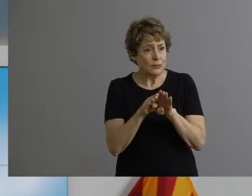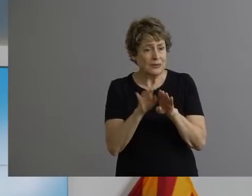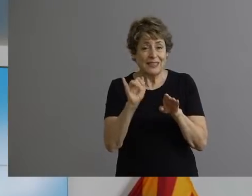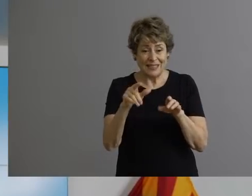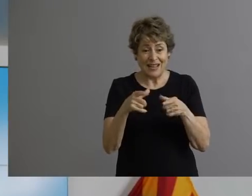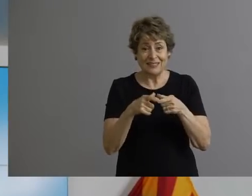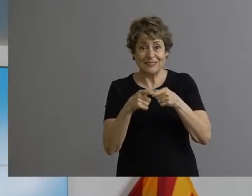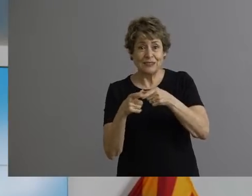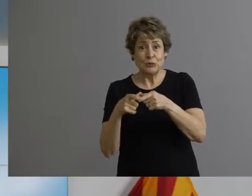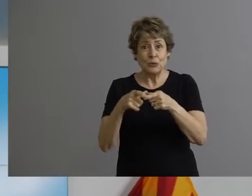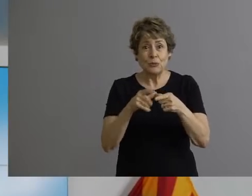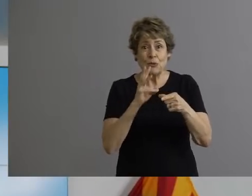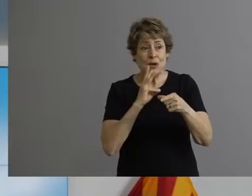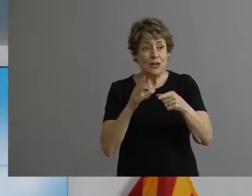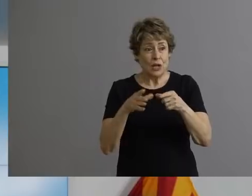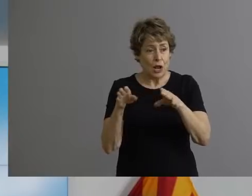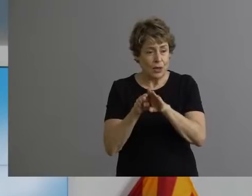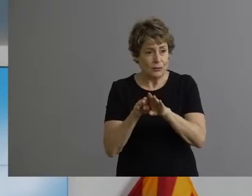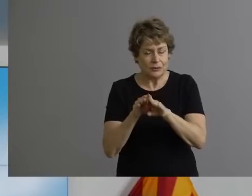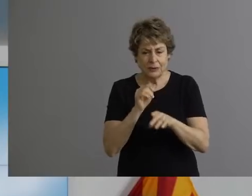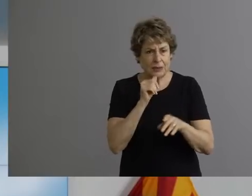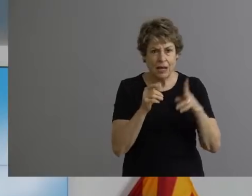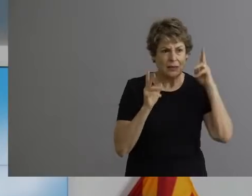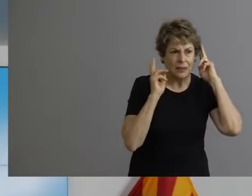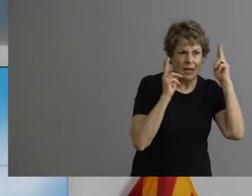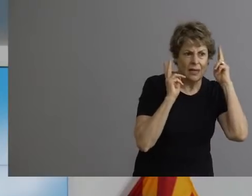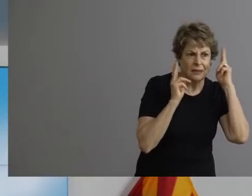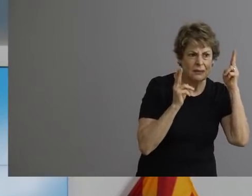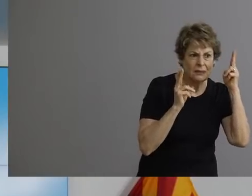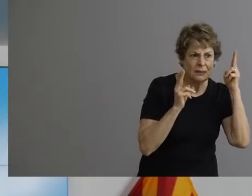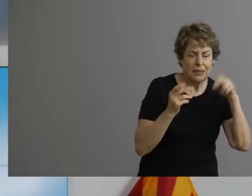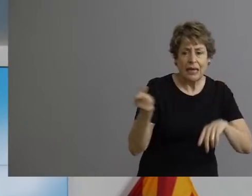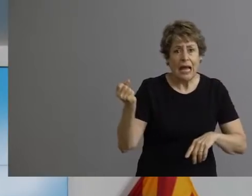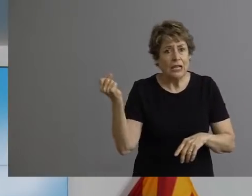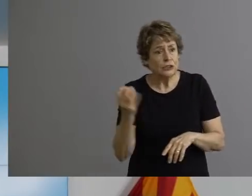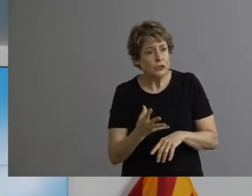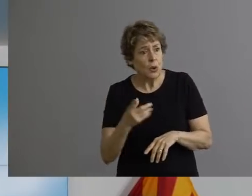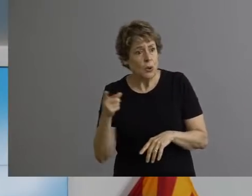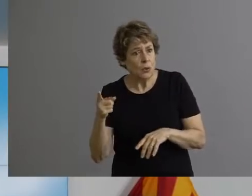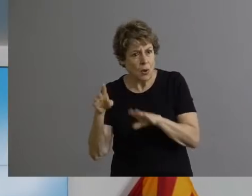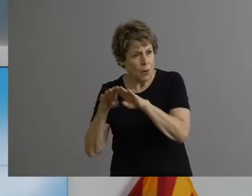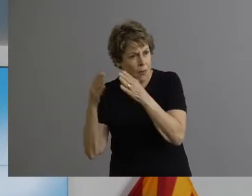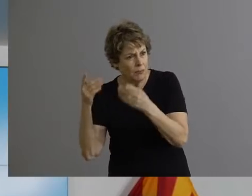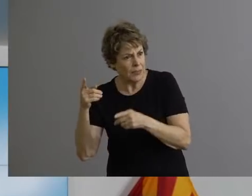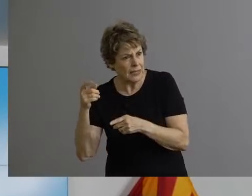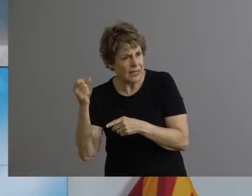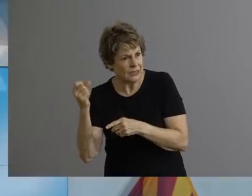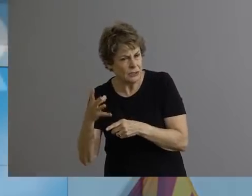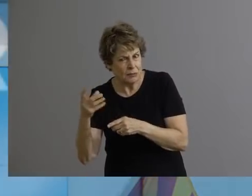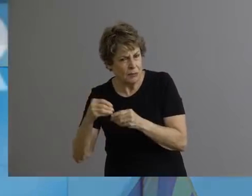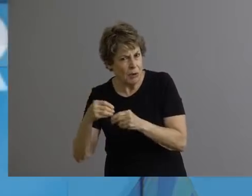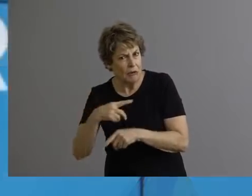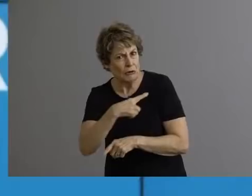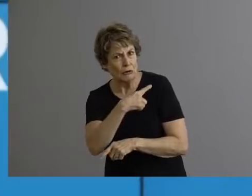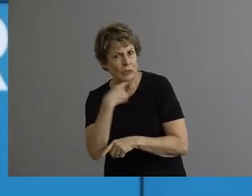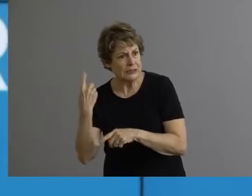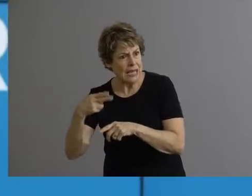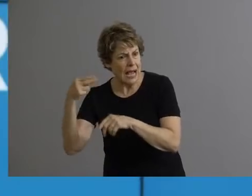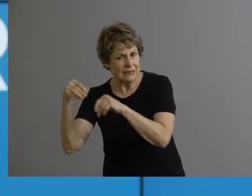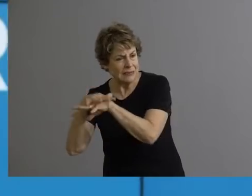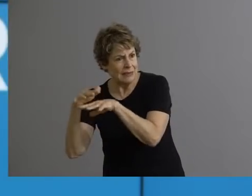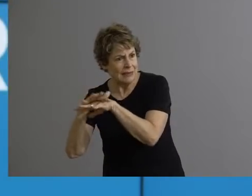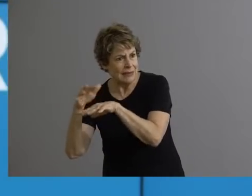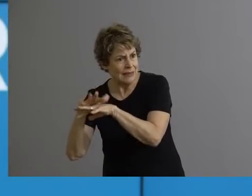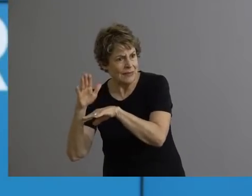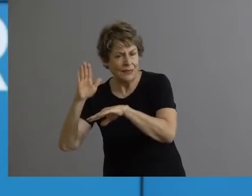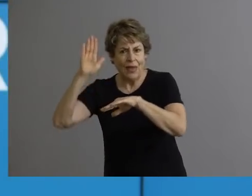are the highest category, but they can stay open. How do you determine the criteria of what to keep open? There doesn't seem to be